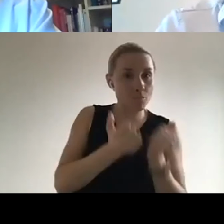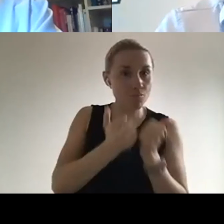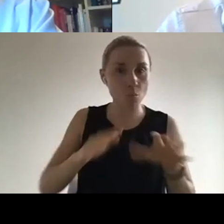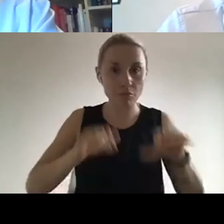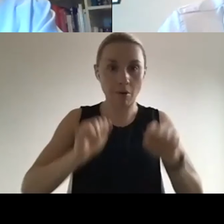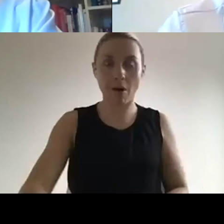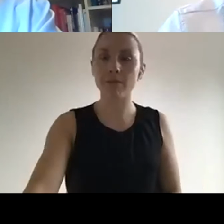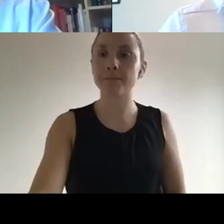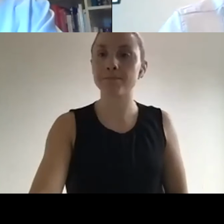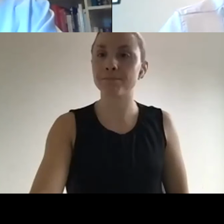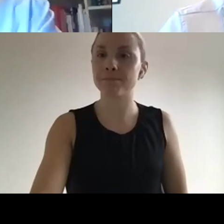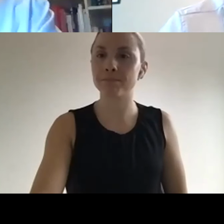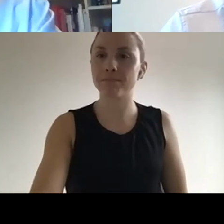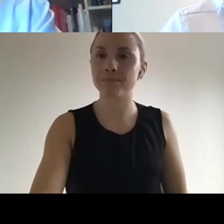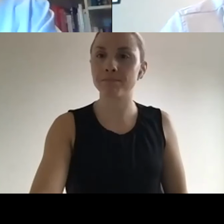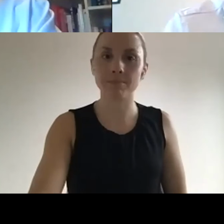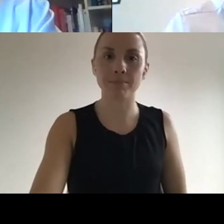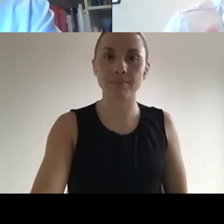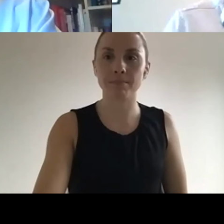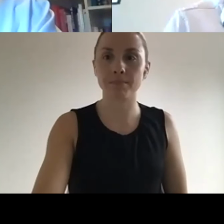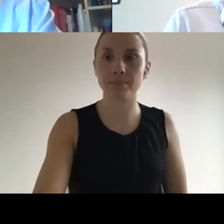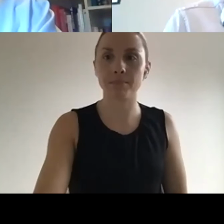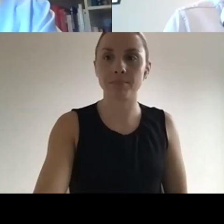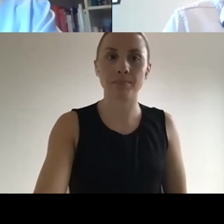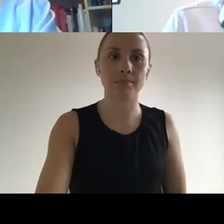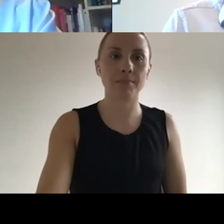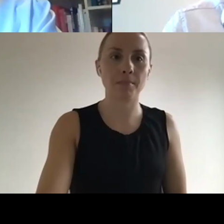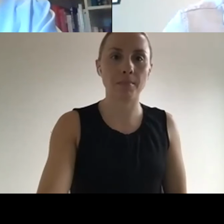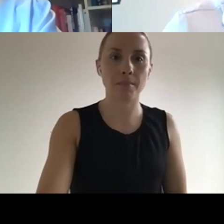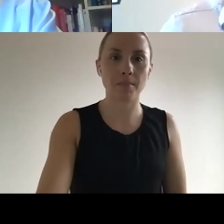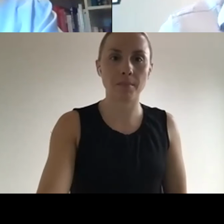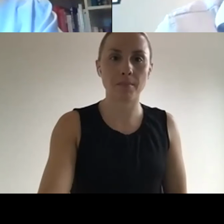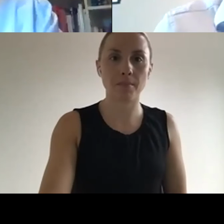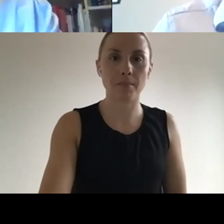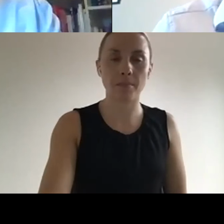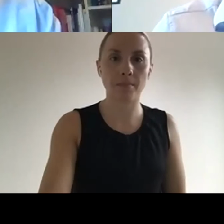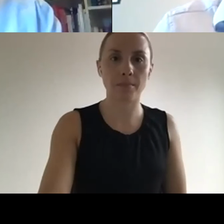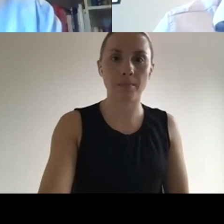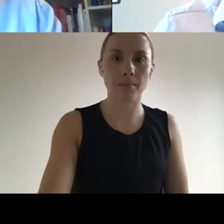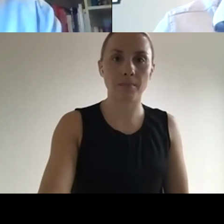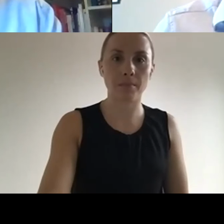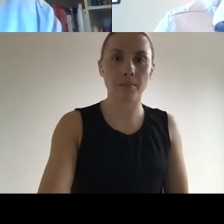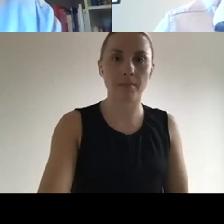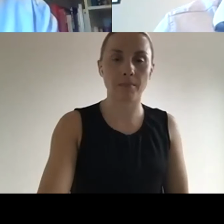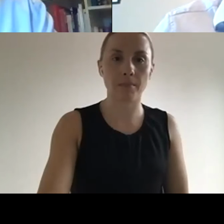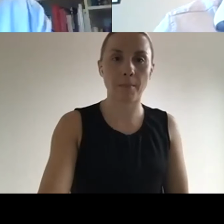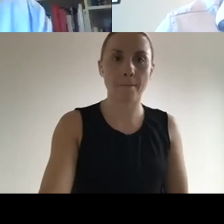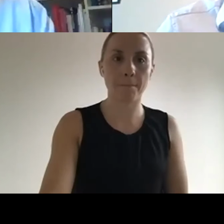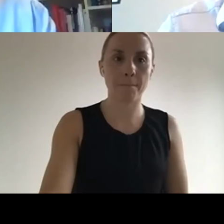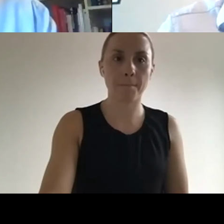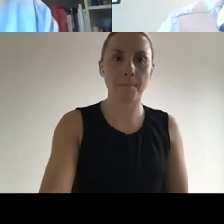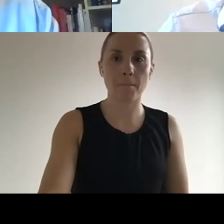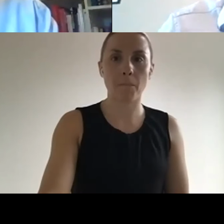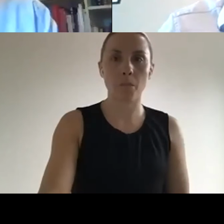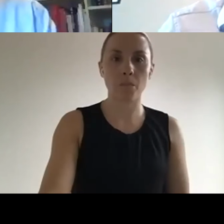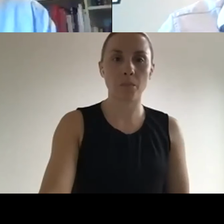I guess the first question actually I might direct to you, David. And so we've got a question saying, do you